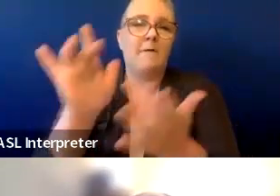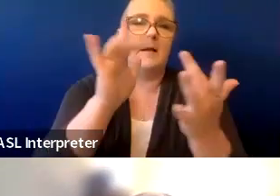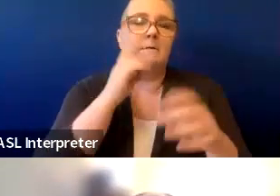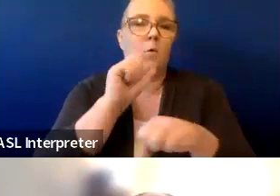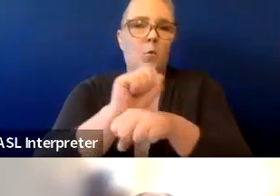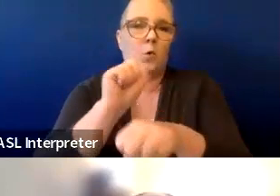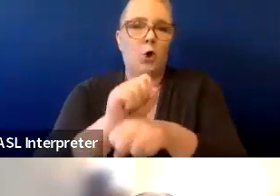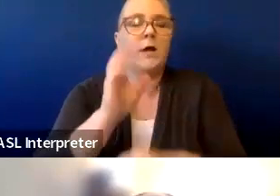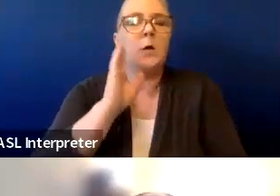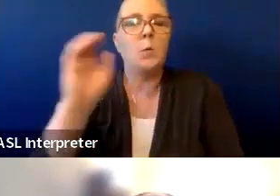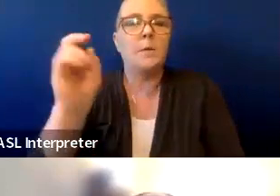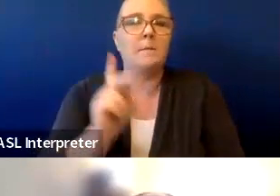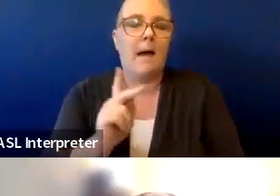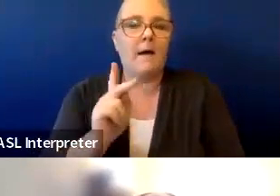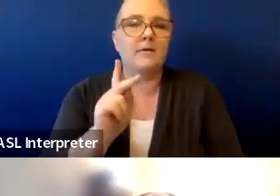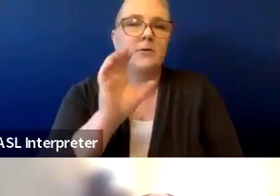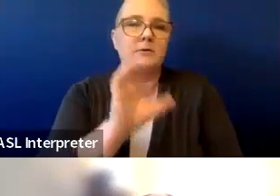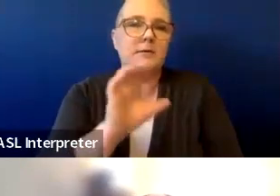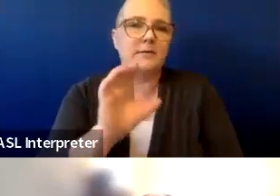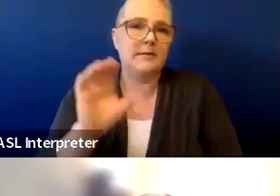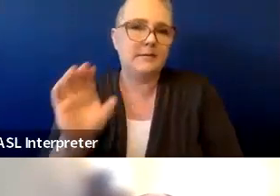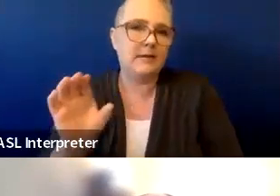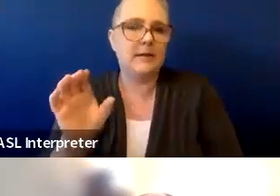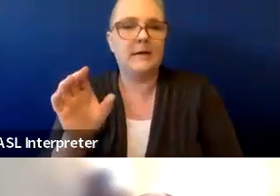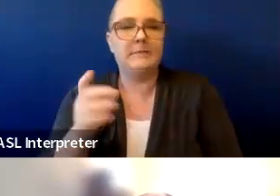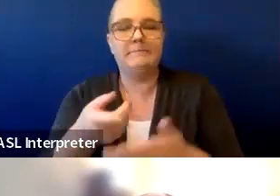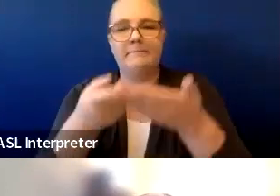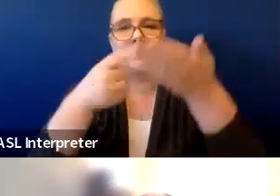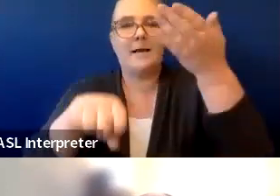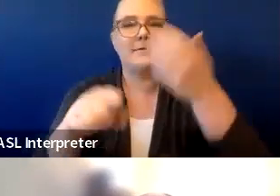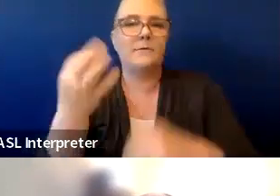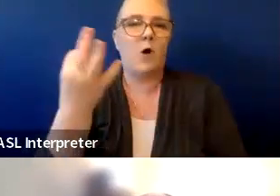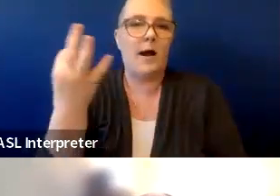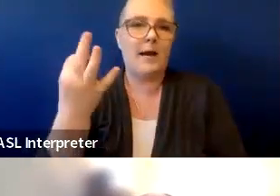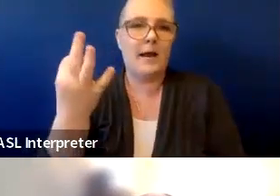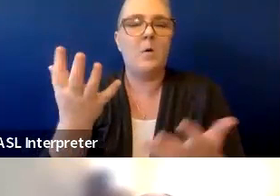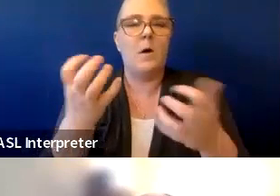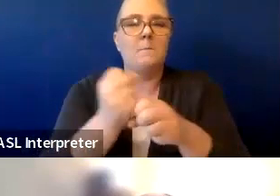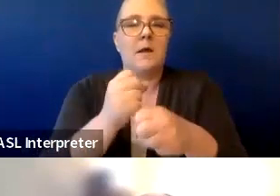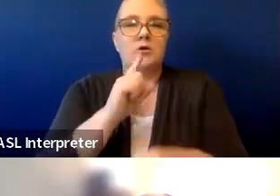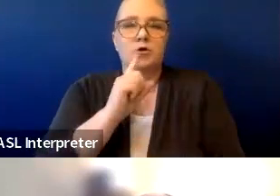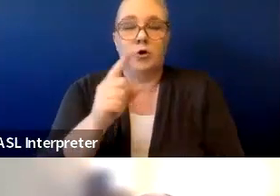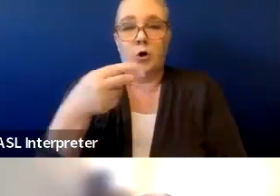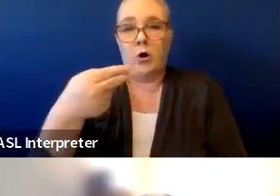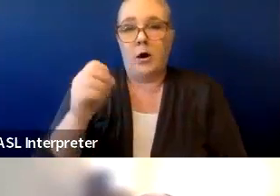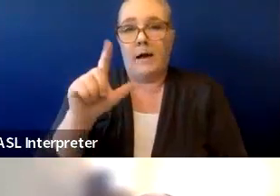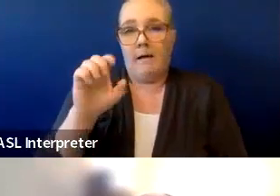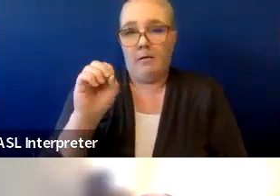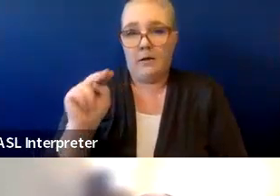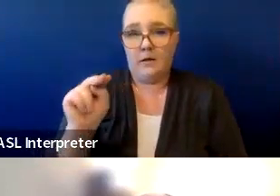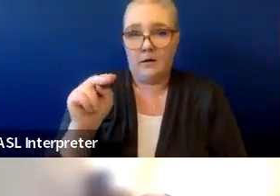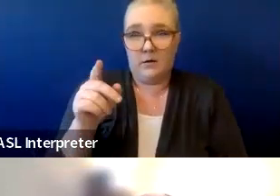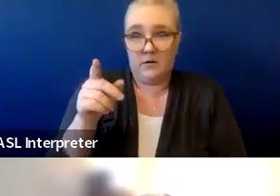he will return to Coffee with Community Services next Friday. And I just want to make sure that I have Helen as